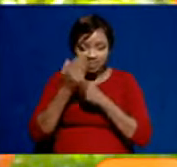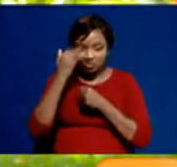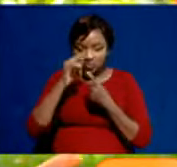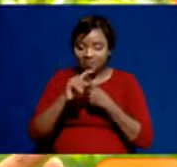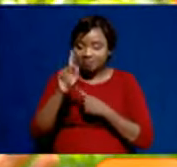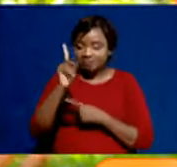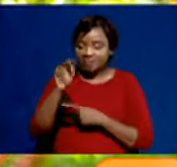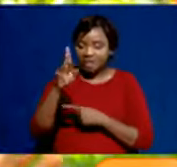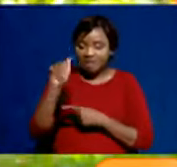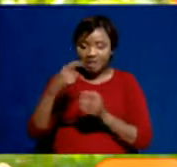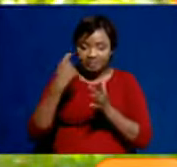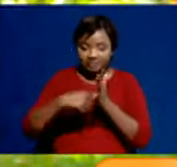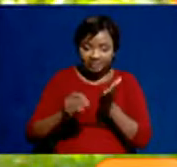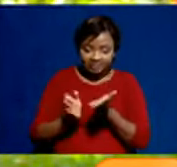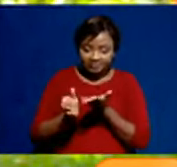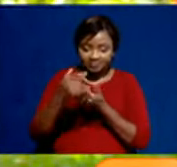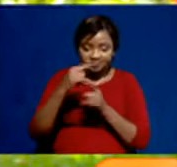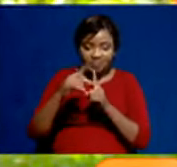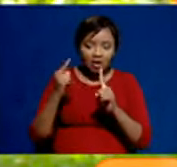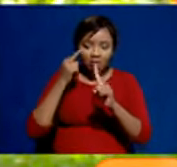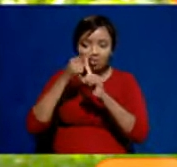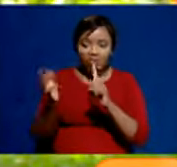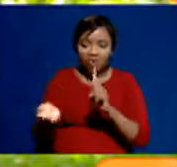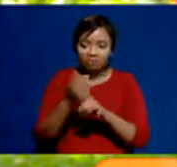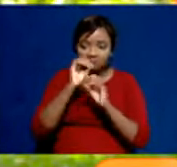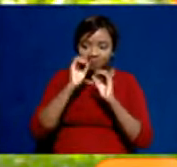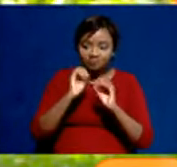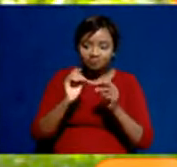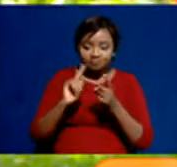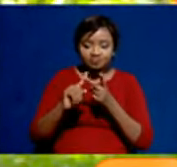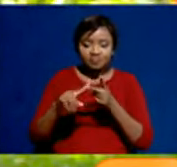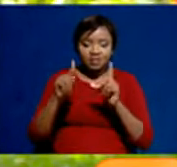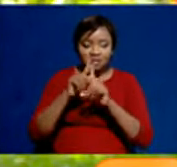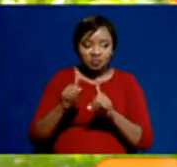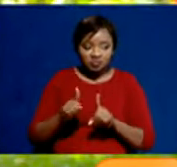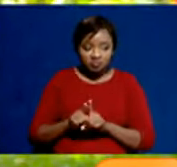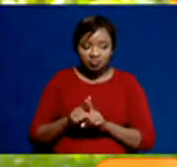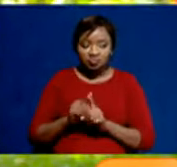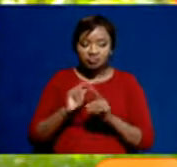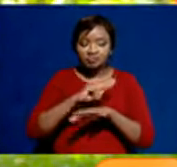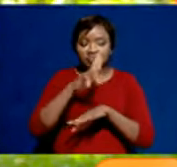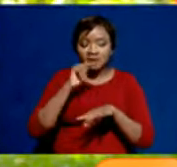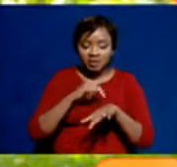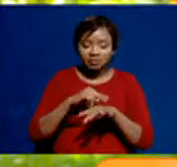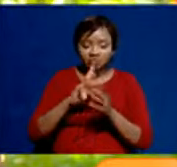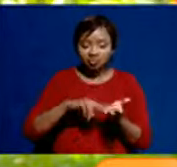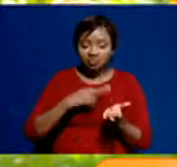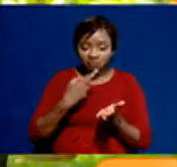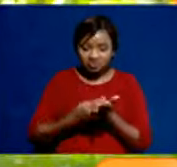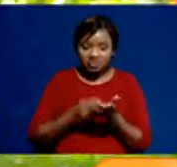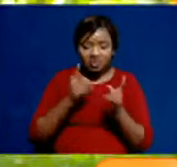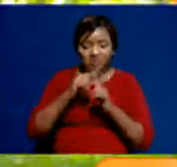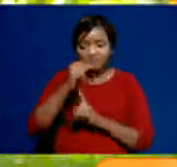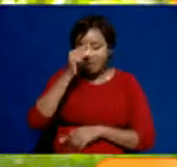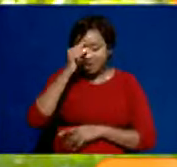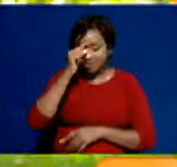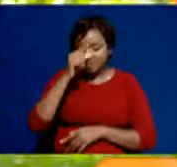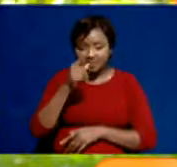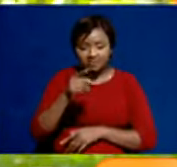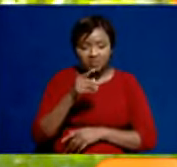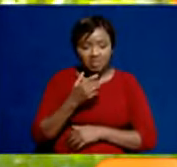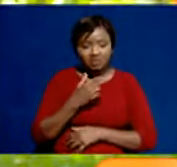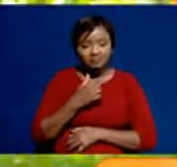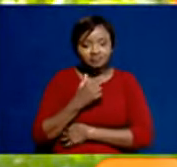missing targets, we have a public debt that is really pressing on the national resources, and the government made a case